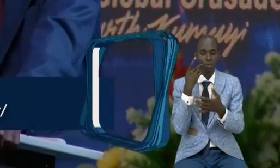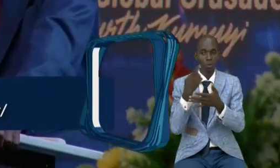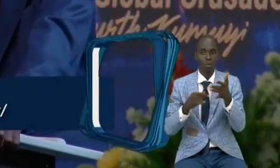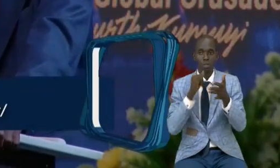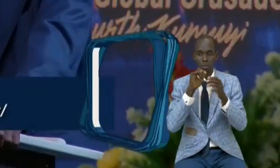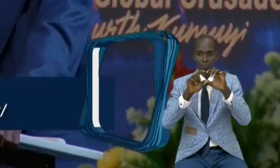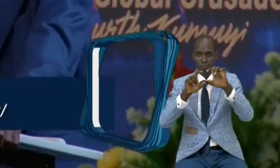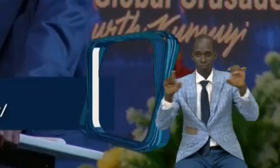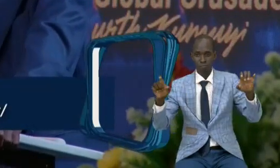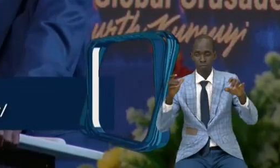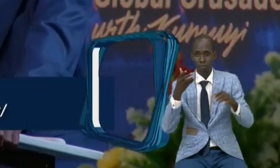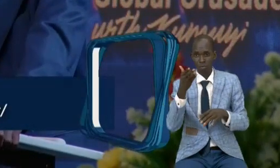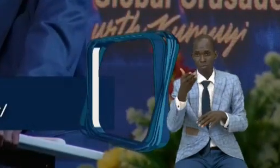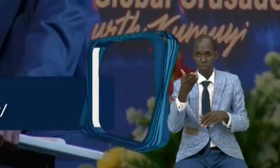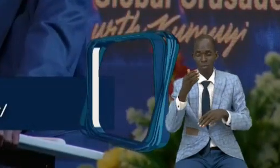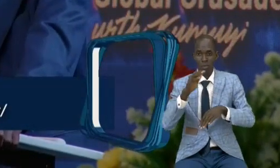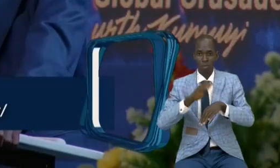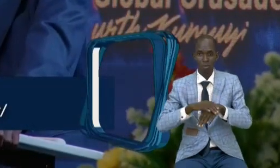Thank you, dear sister.